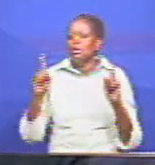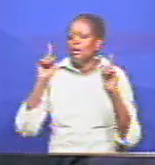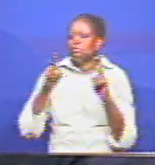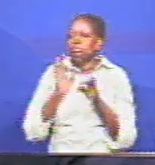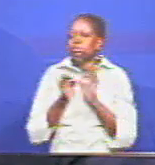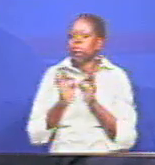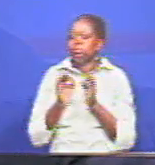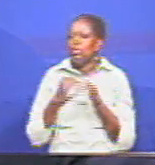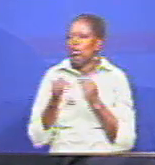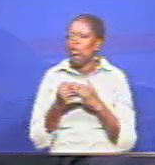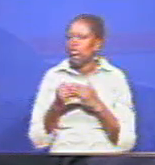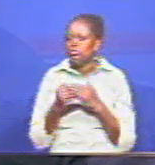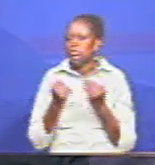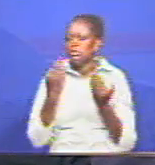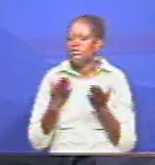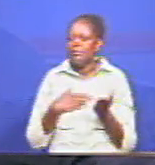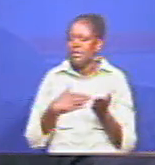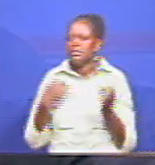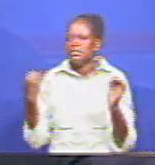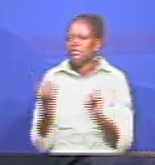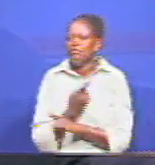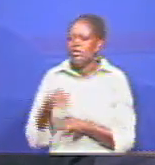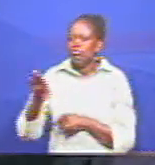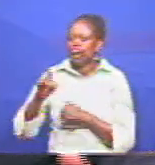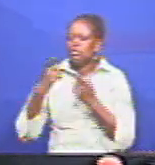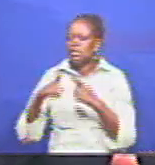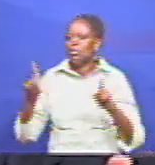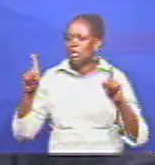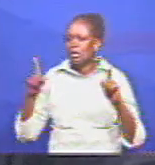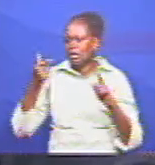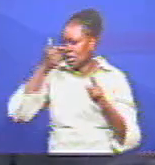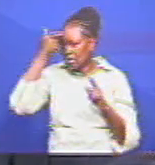translated all our services mm-hmm. in the local dialects. And because